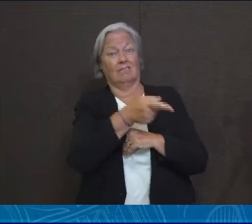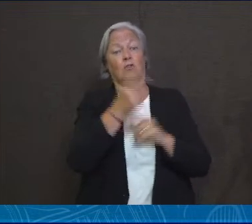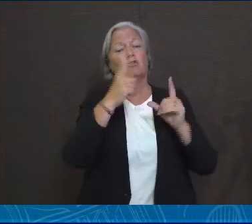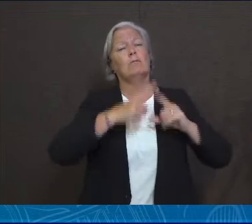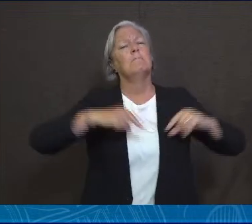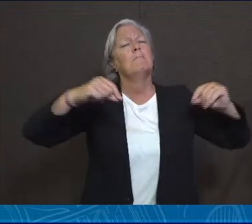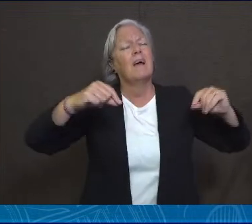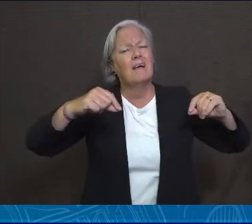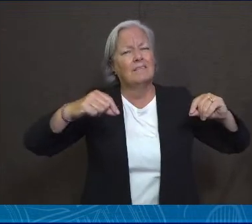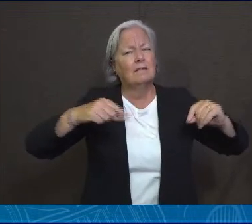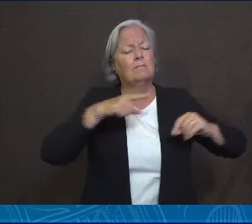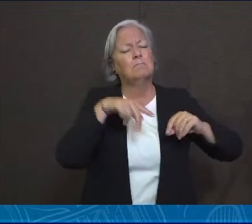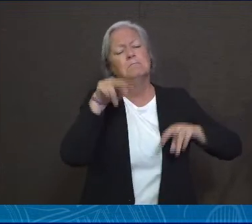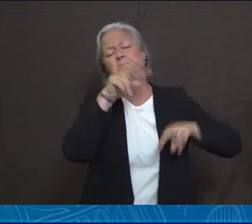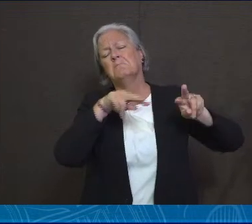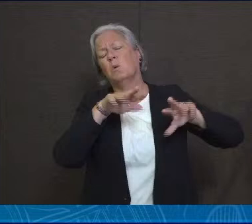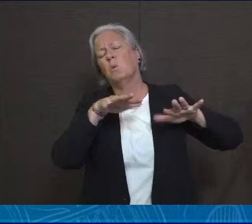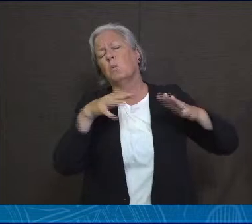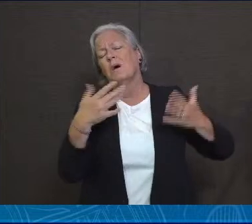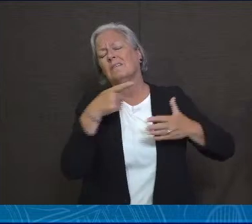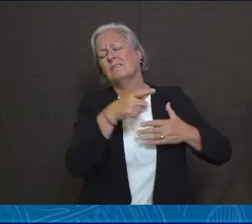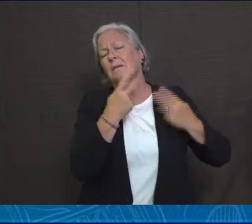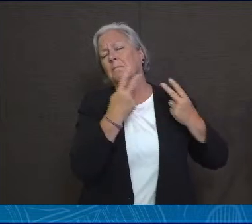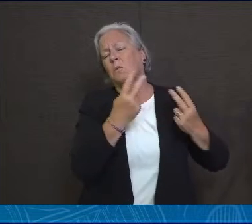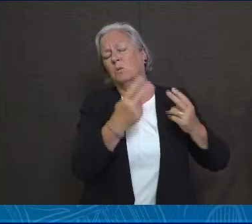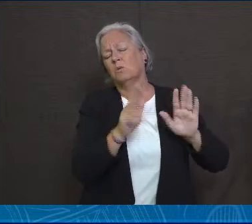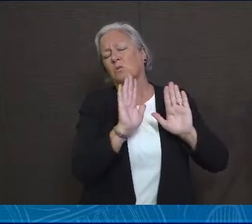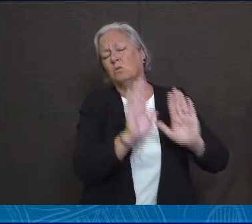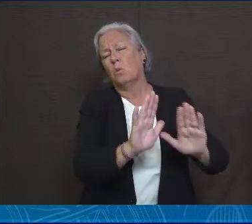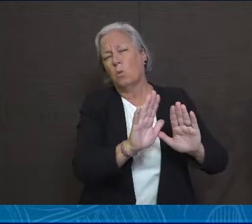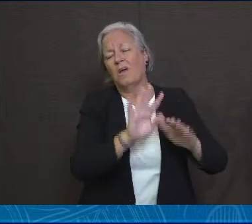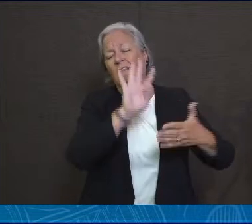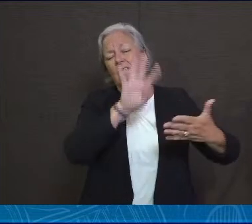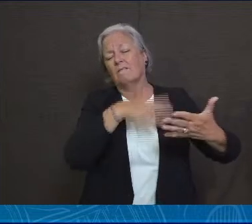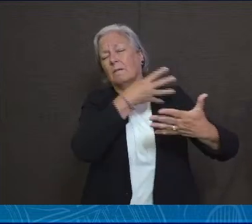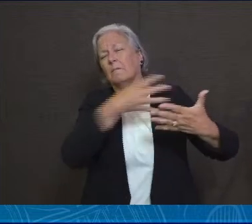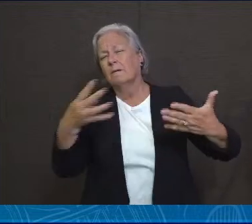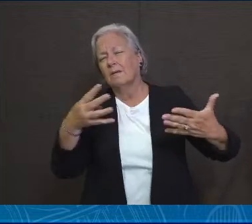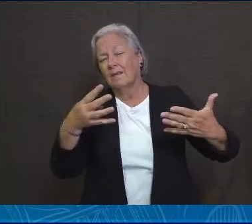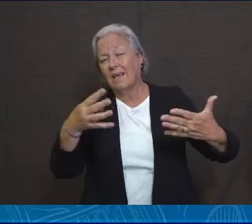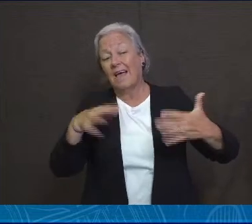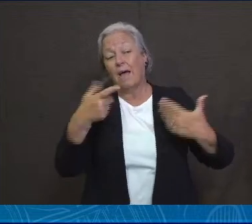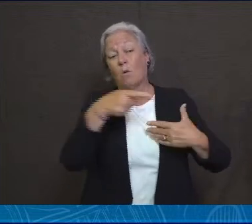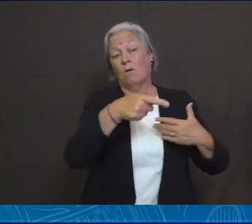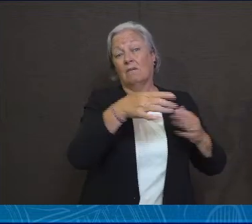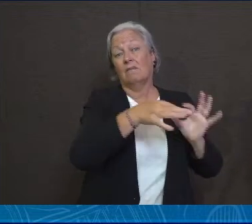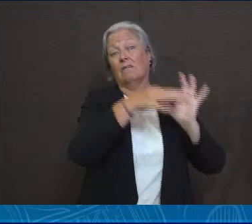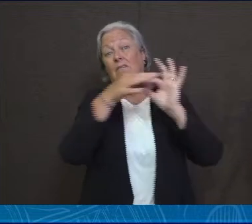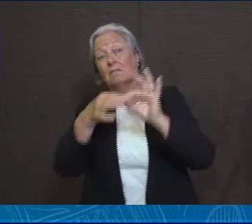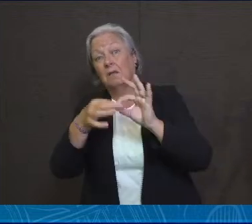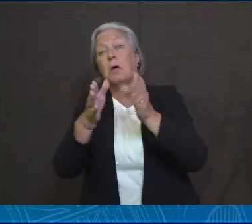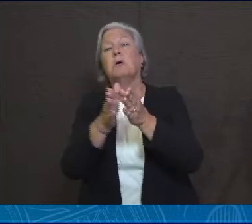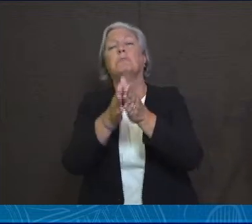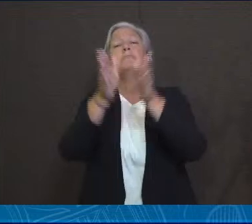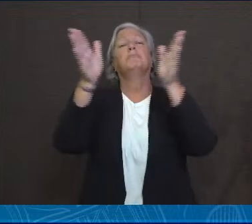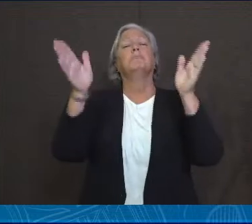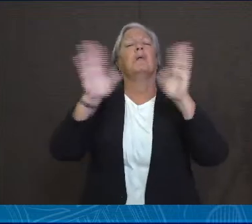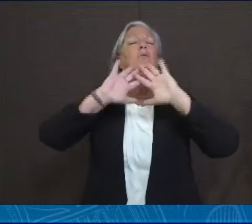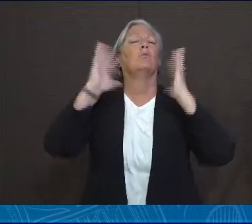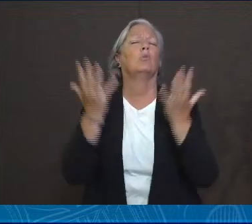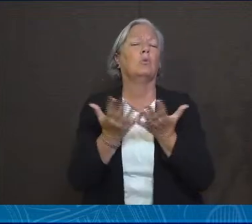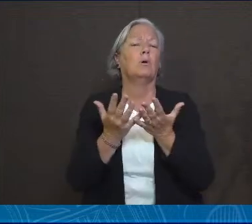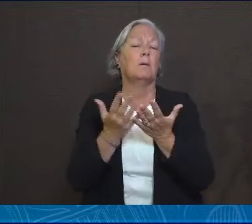prioritized within DRR frameworks, and how can this be expanded globally? And maybe focus it on